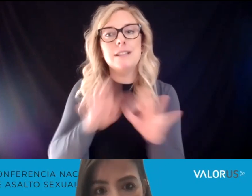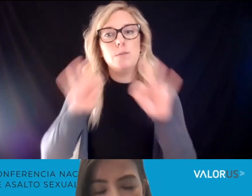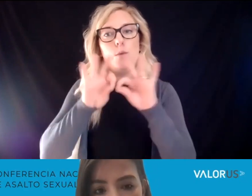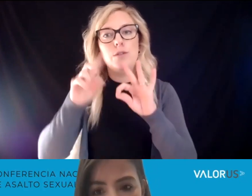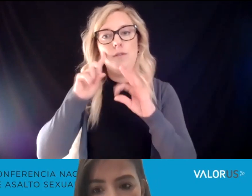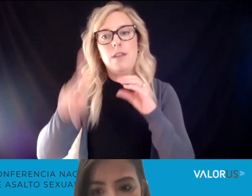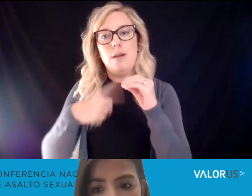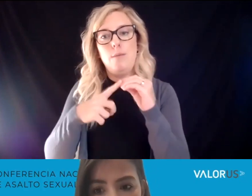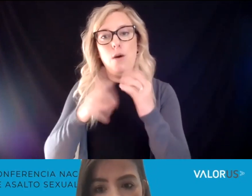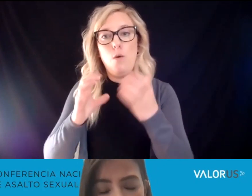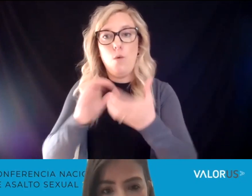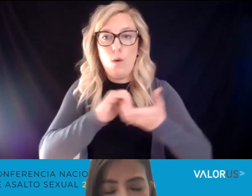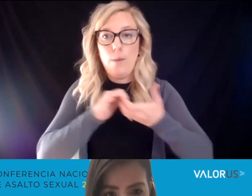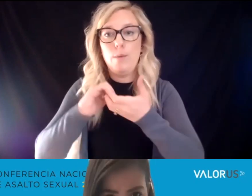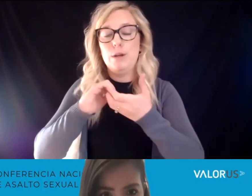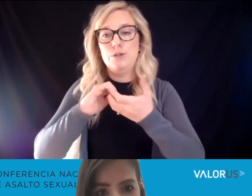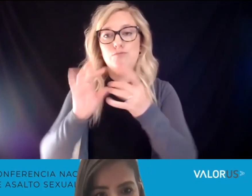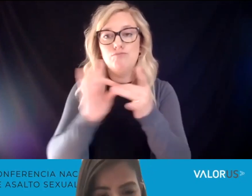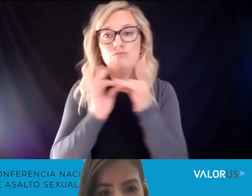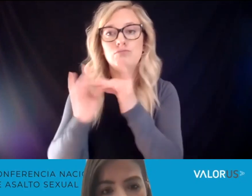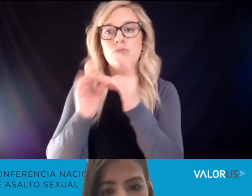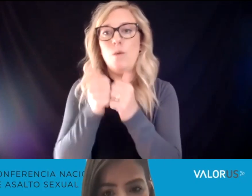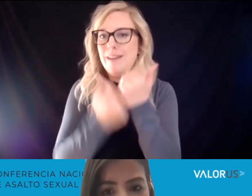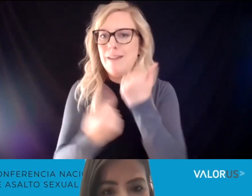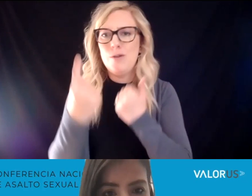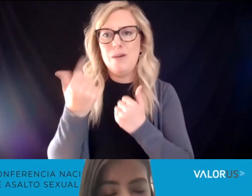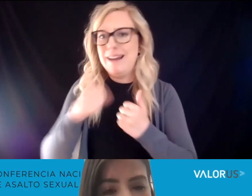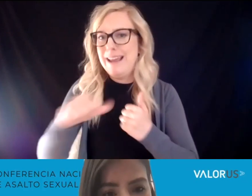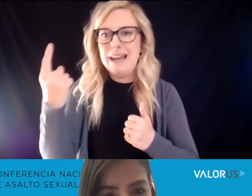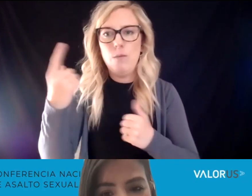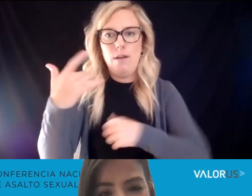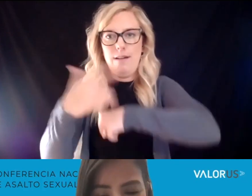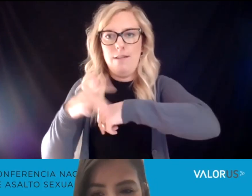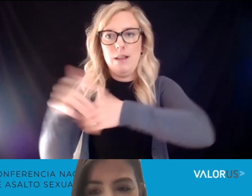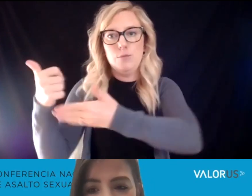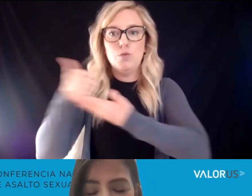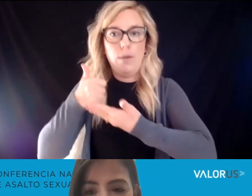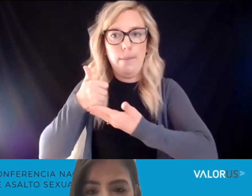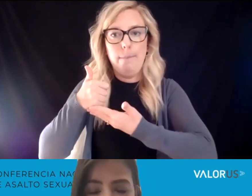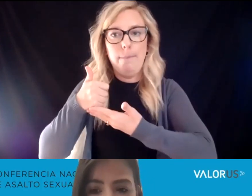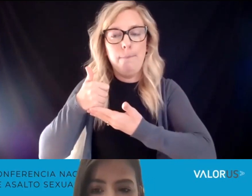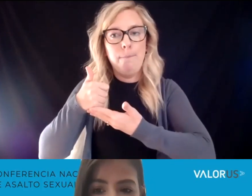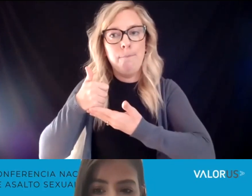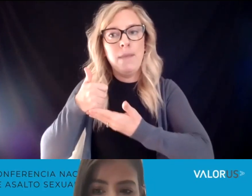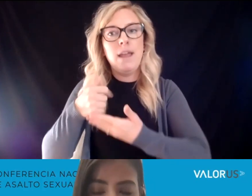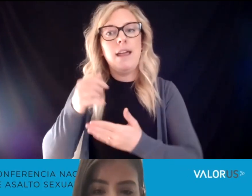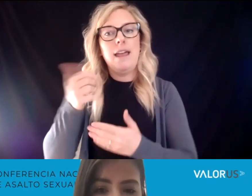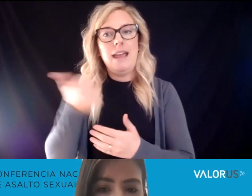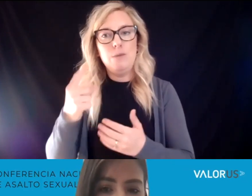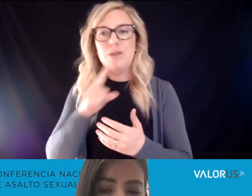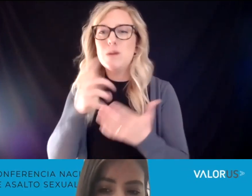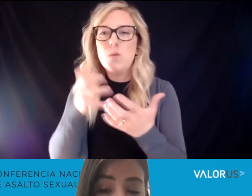collaboration with everybody, with anybody who's available to help us with this and who really wants to help victims.